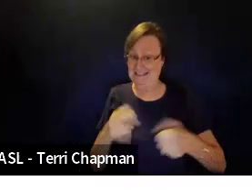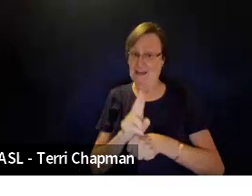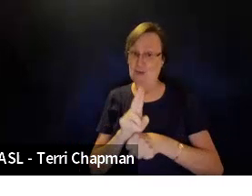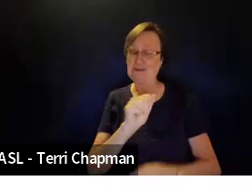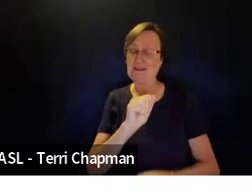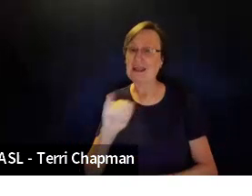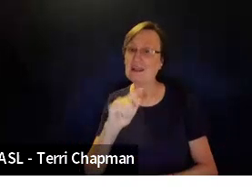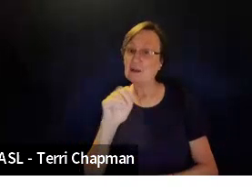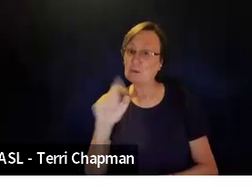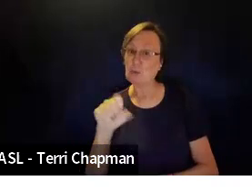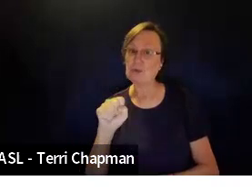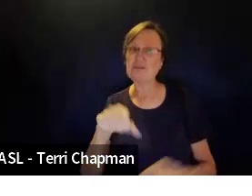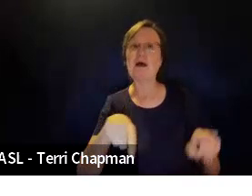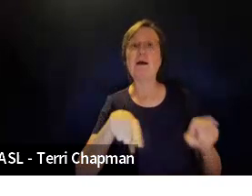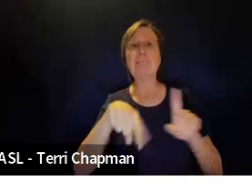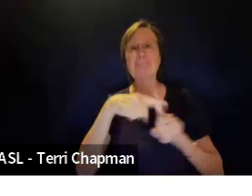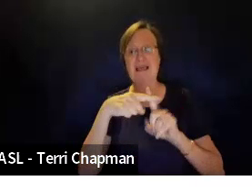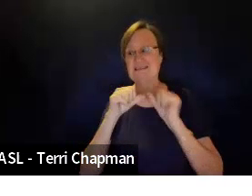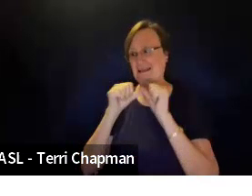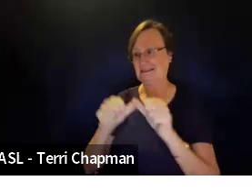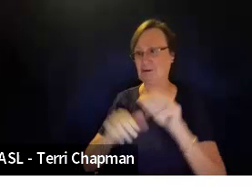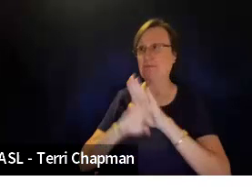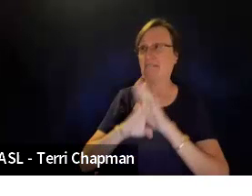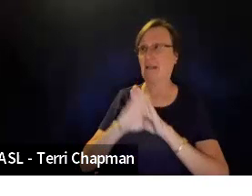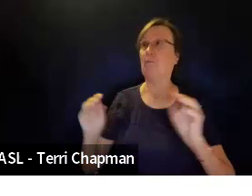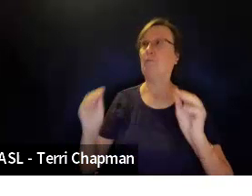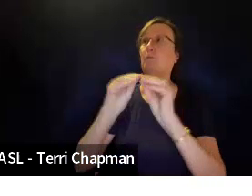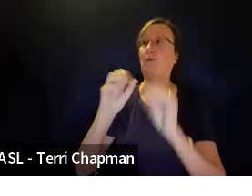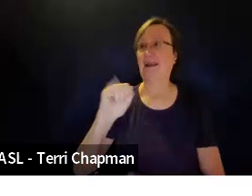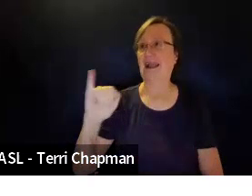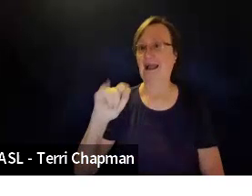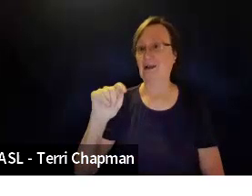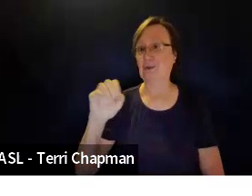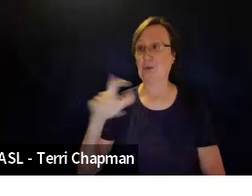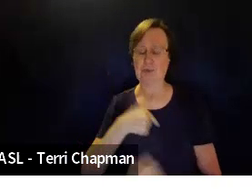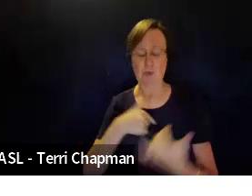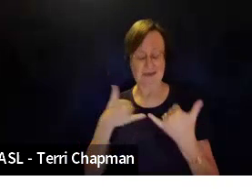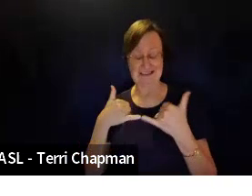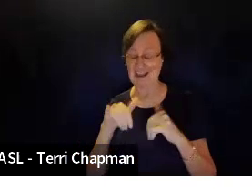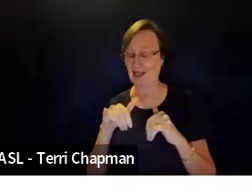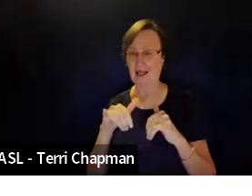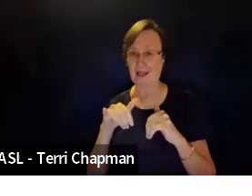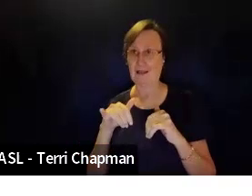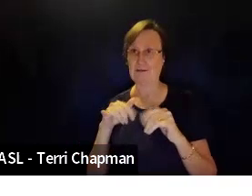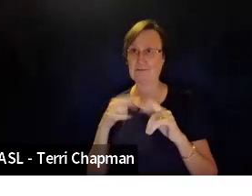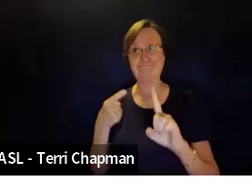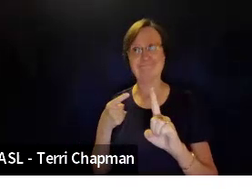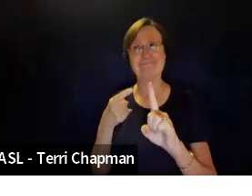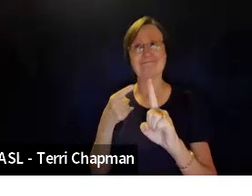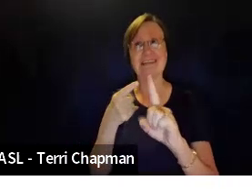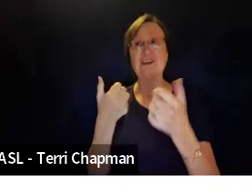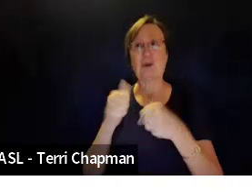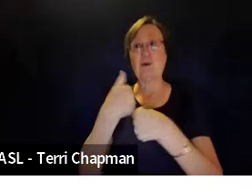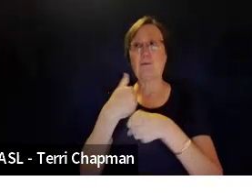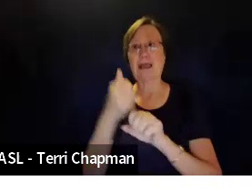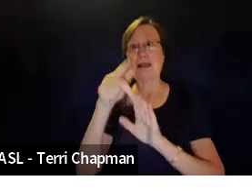tools, as well as with continued development of AI tools, where we are still working to create policy that works